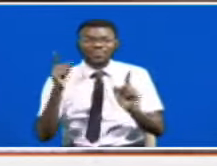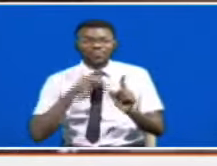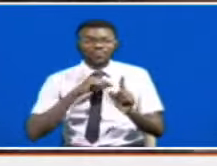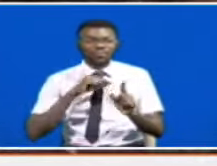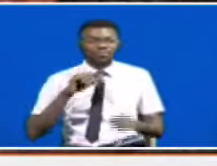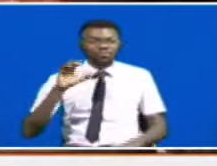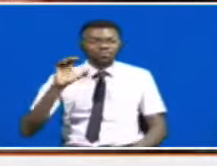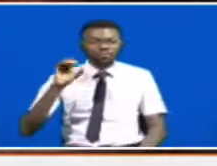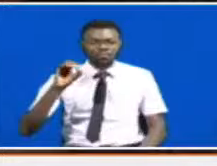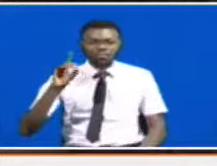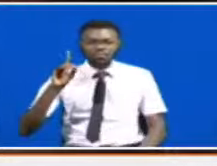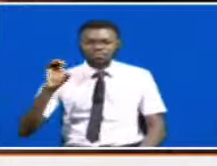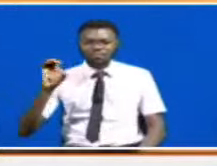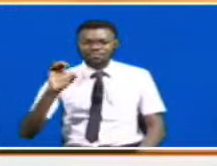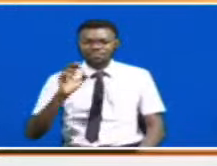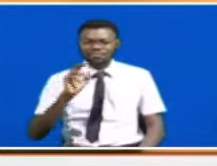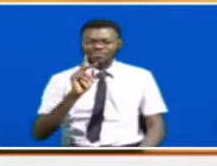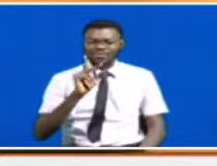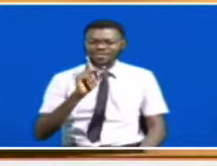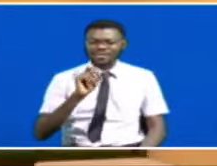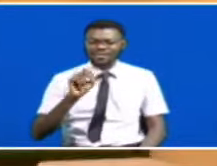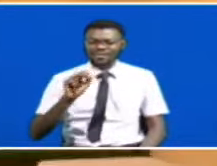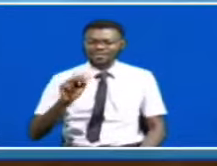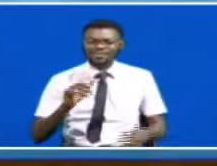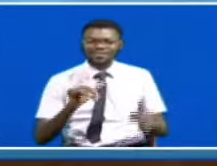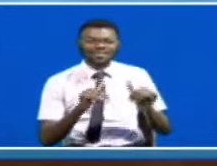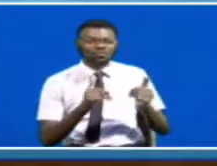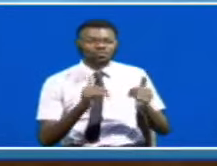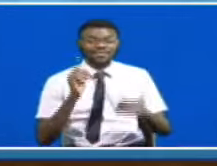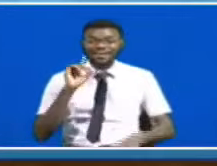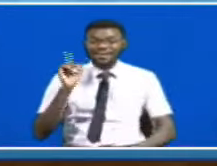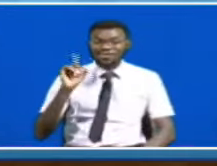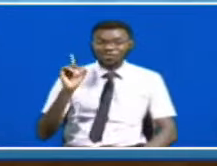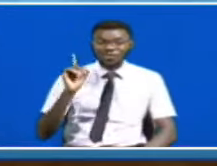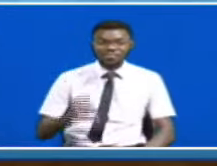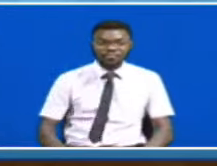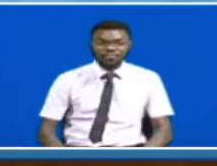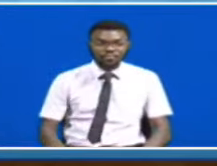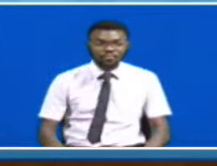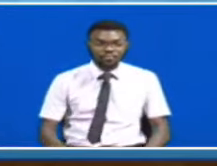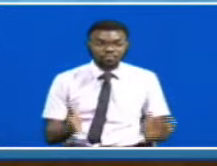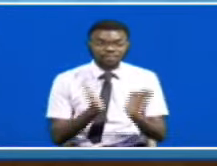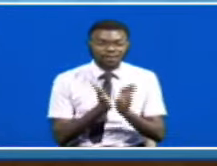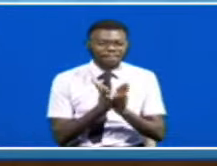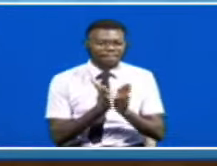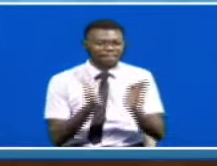Francis, KTN News, Nairobi. Public participation on a water project that